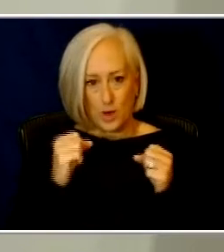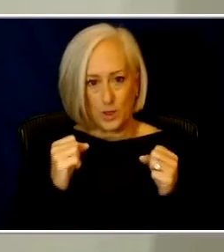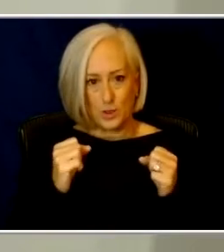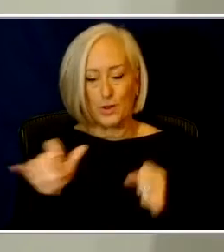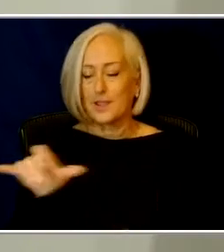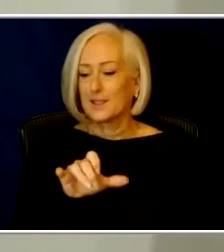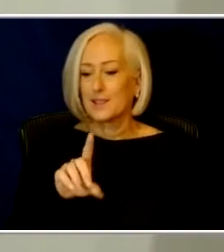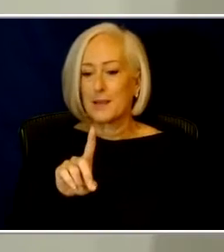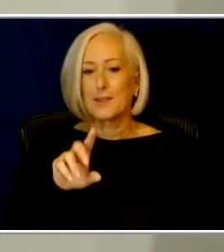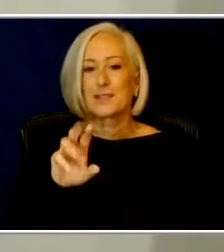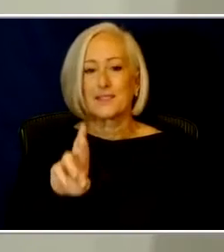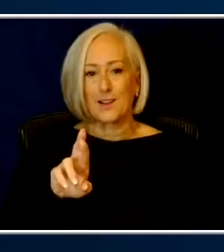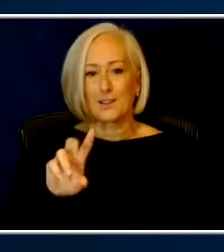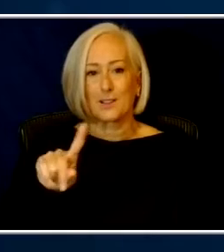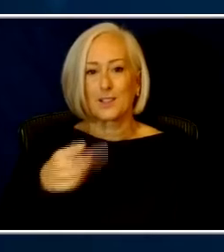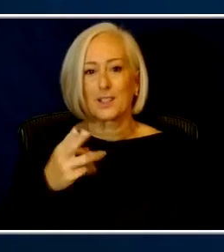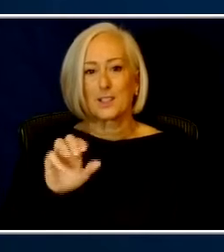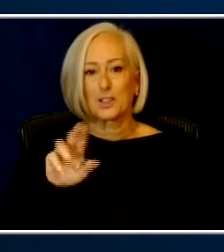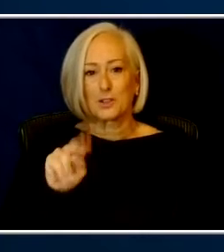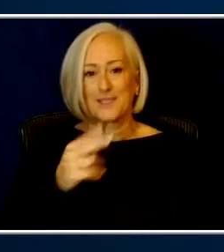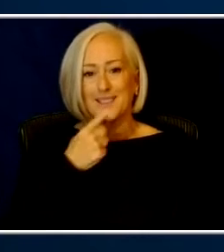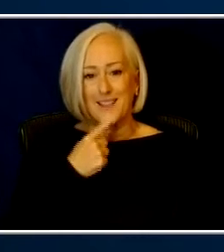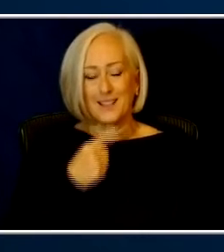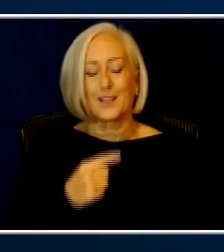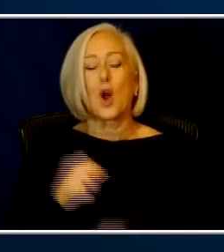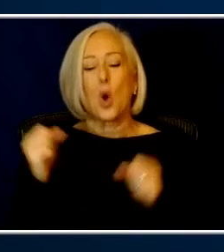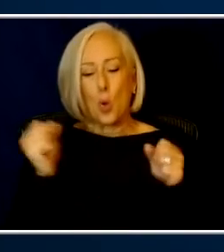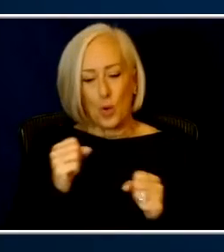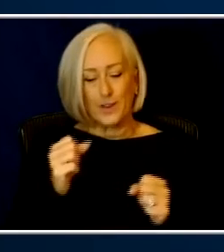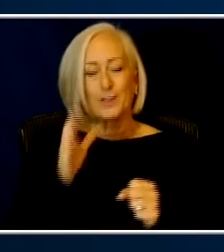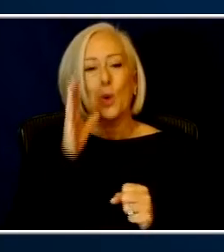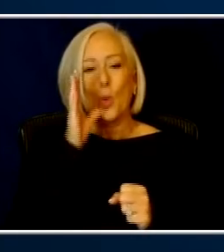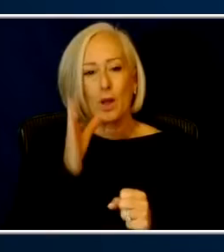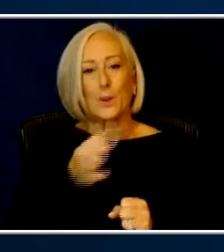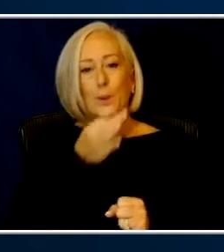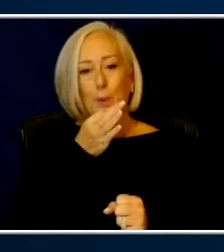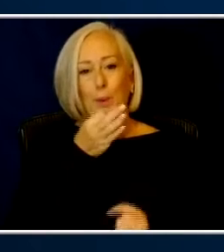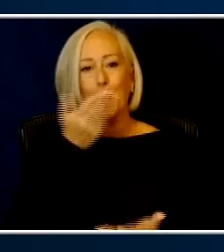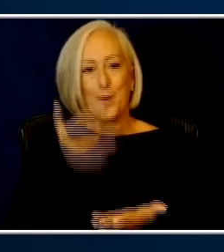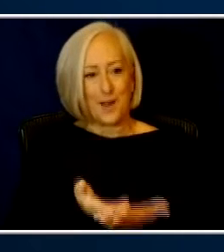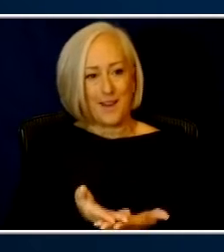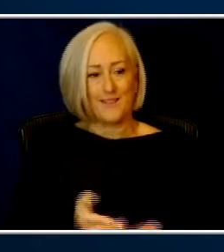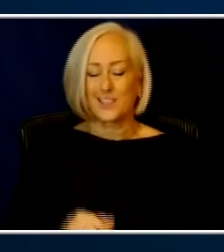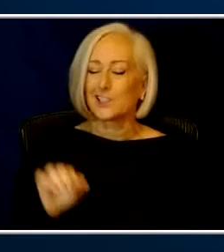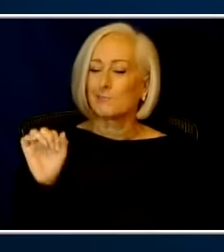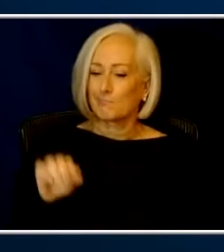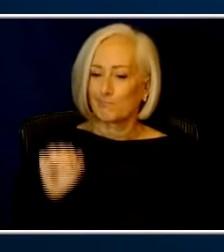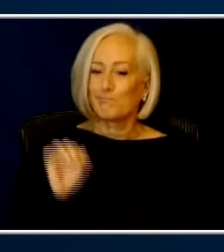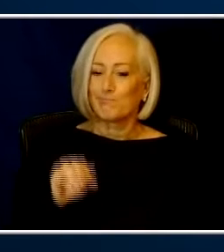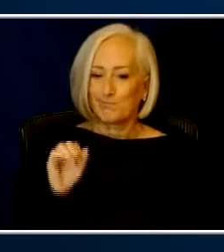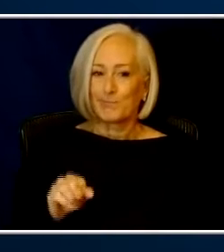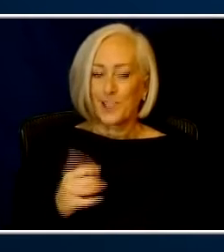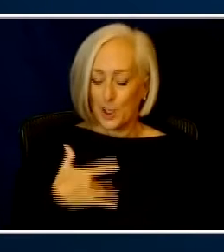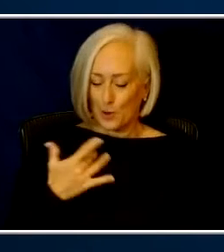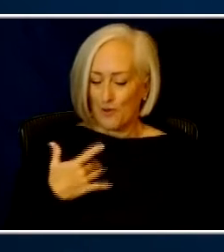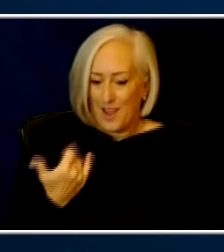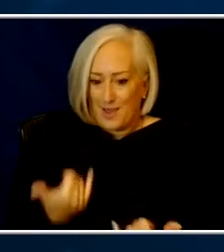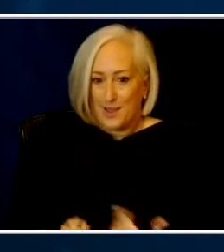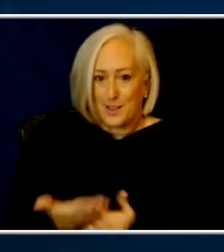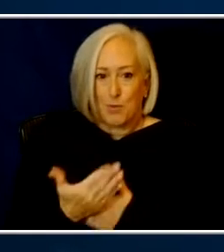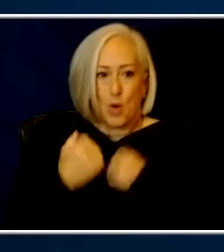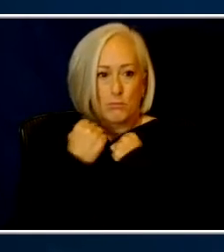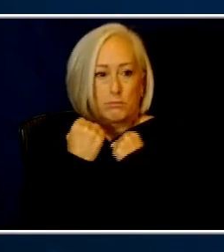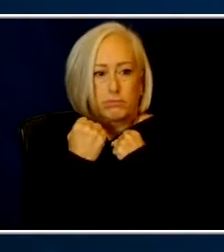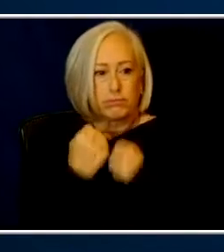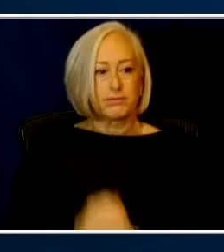winter is coming. Winter is coming, isn't it? And you felt it this morning, that's for sure. All